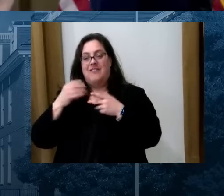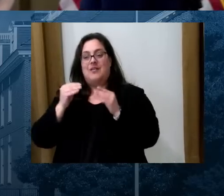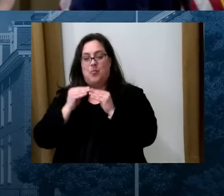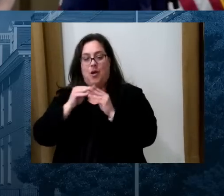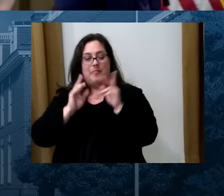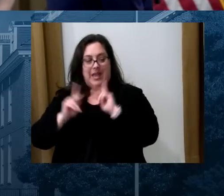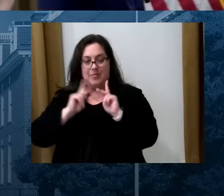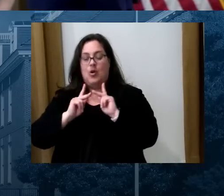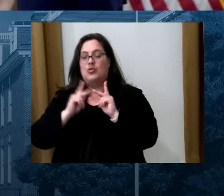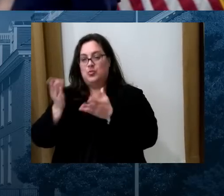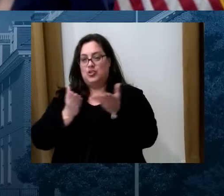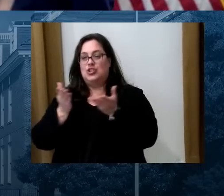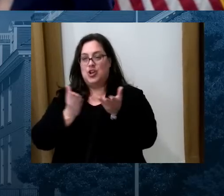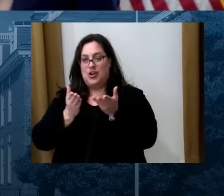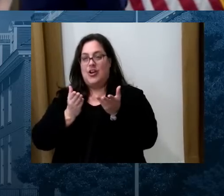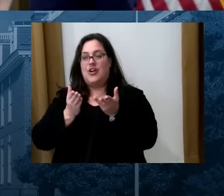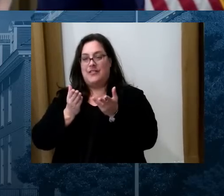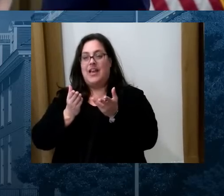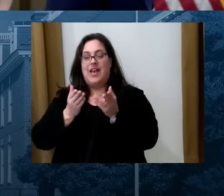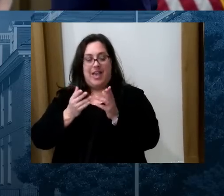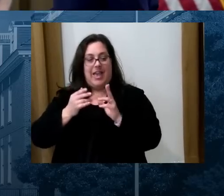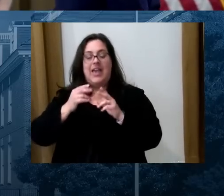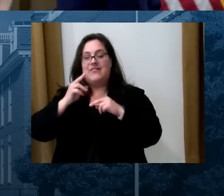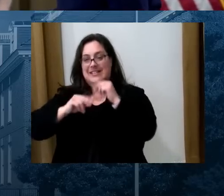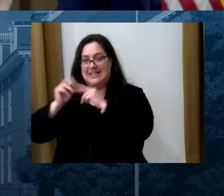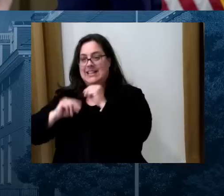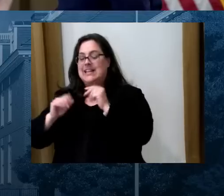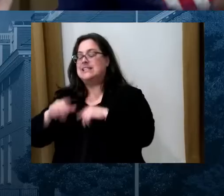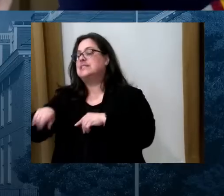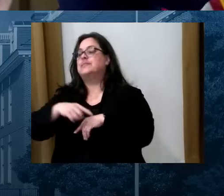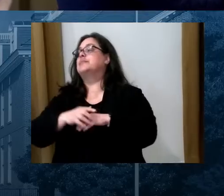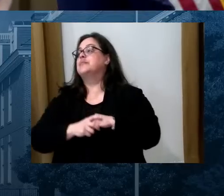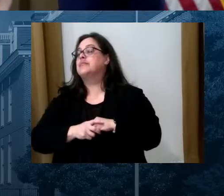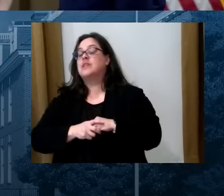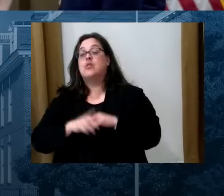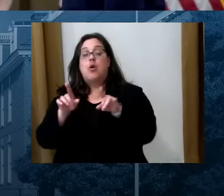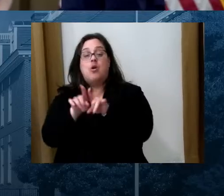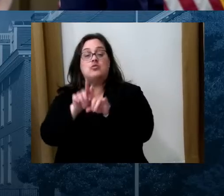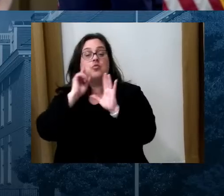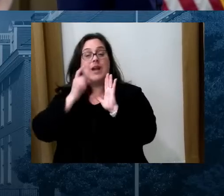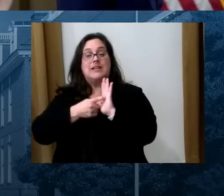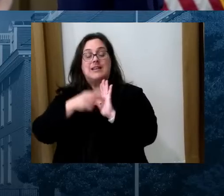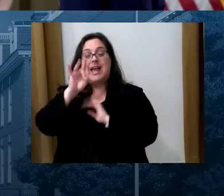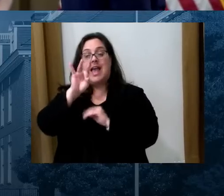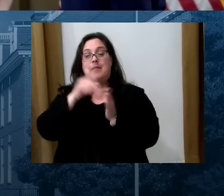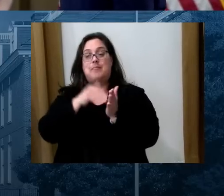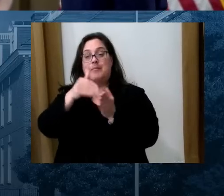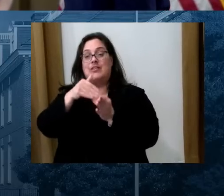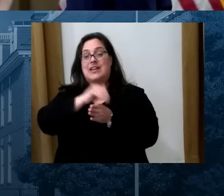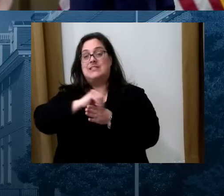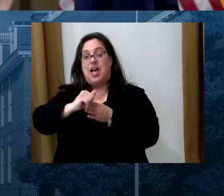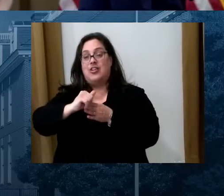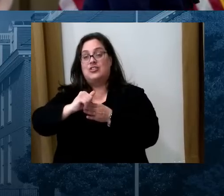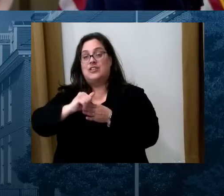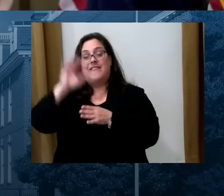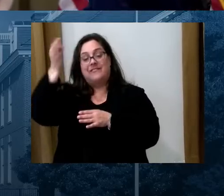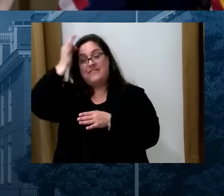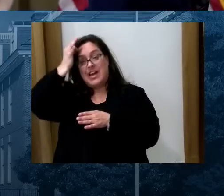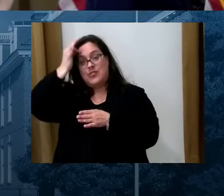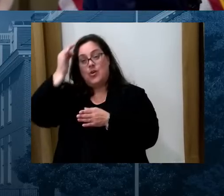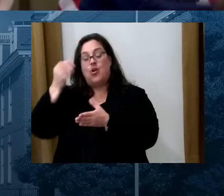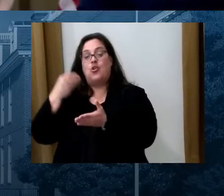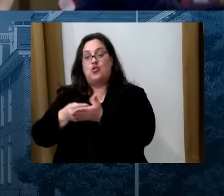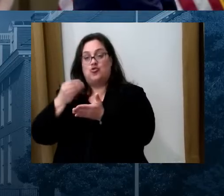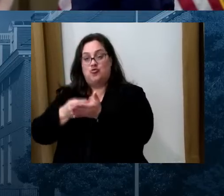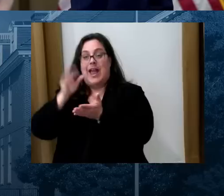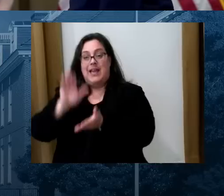this population. We also are recognizing an $8 million federal grant, preschool